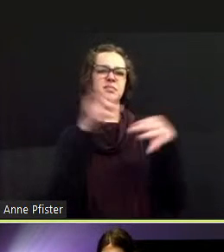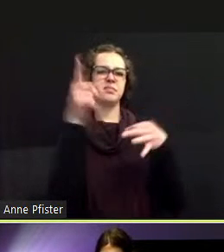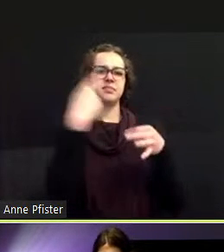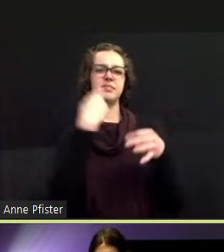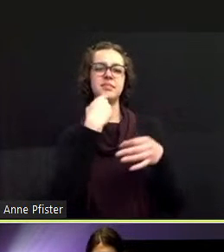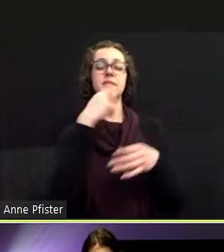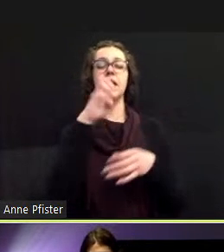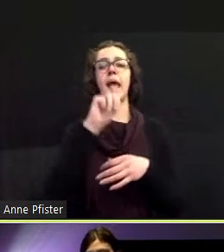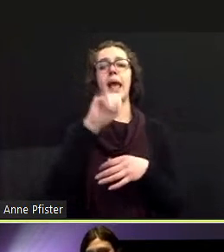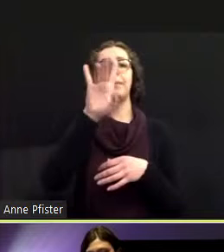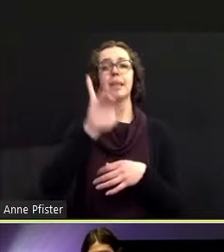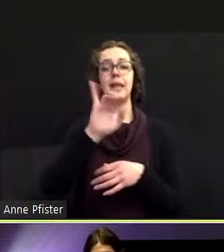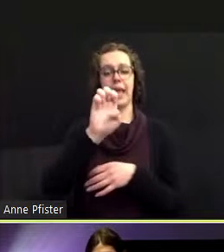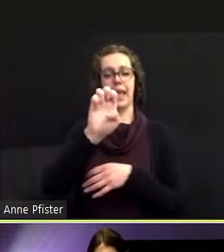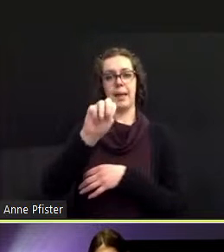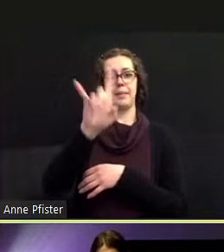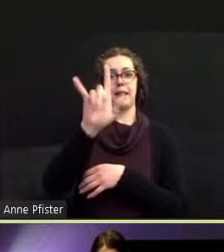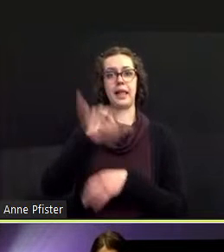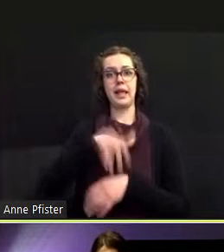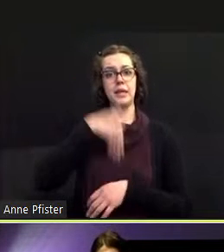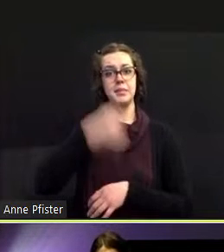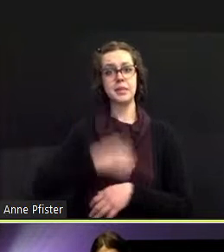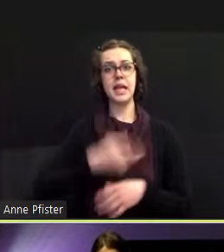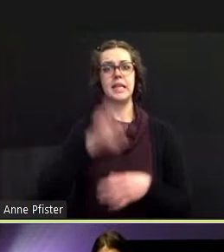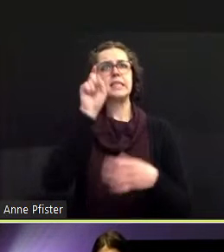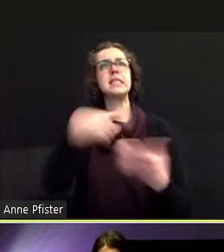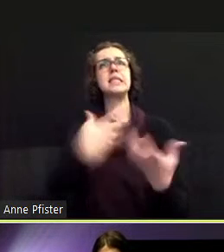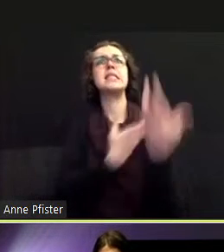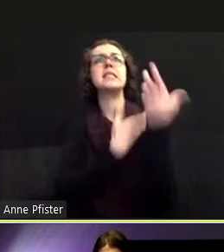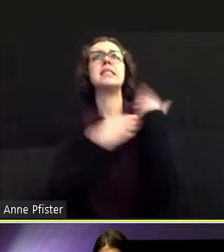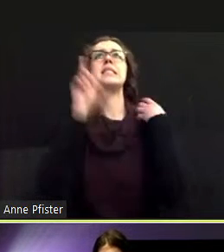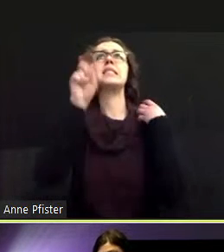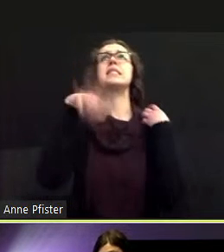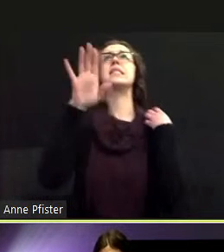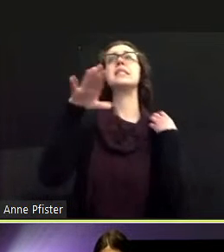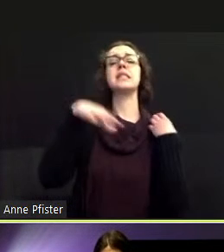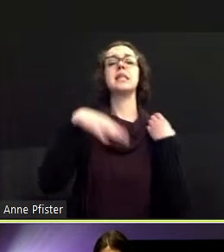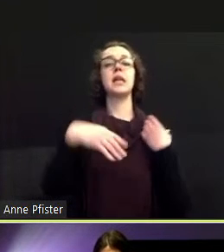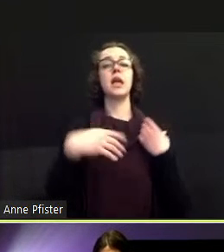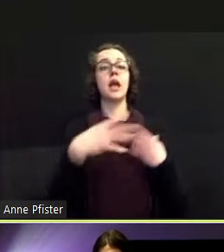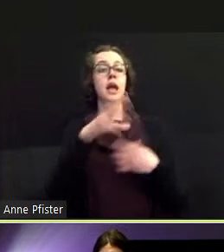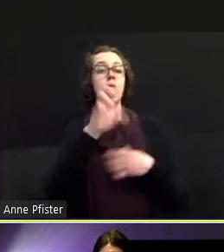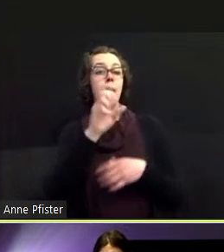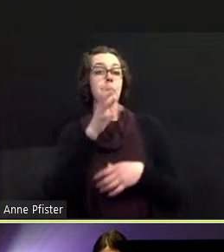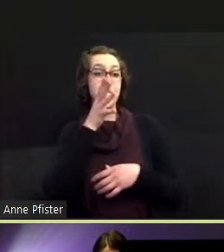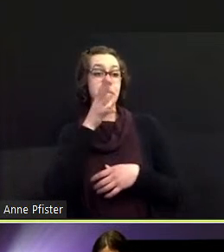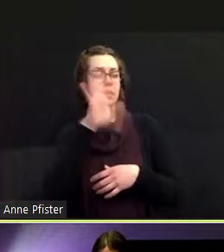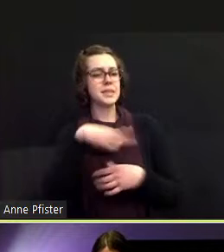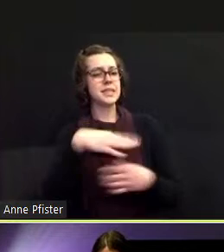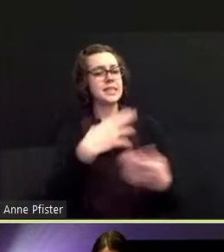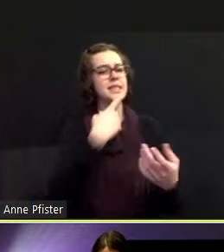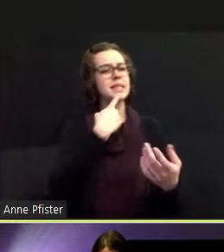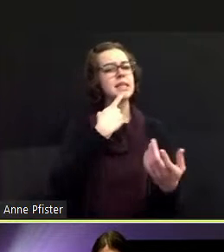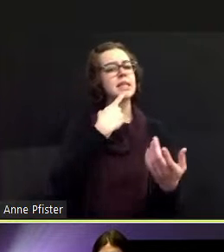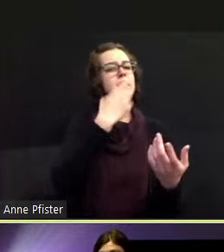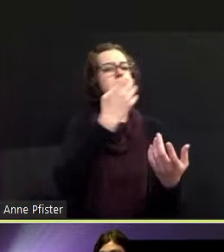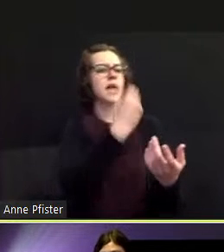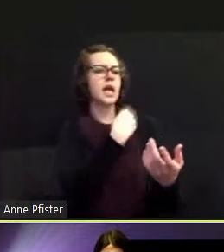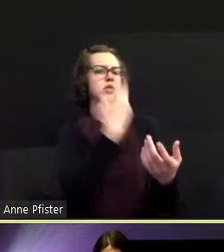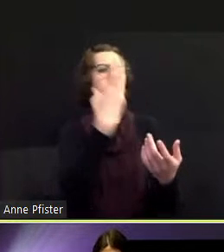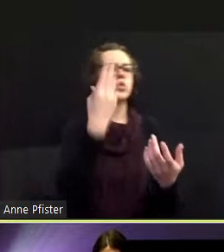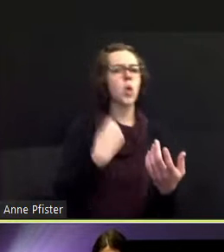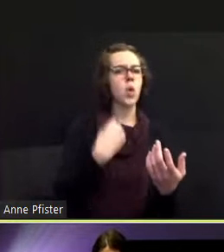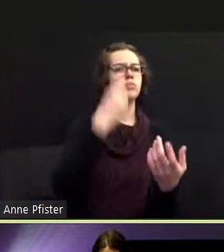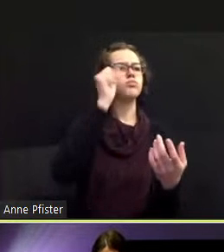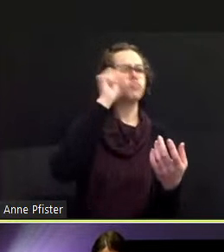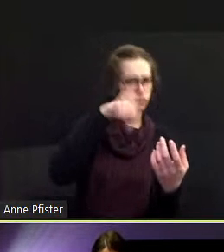Emily's upset and insists on being held in such a position, that Sherry encourages her to respond to yes or no inquiries about what's upsetting her with nods and